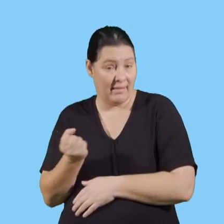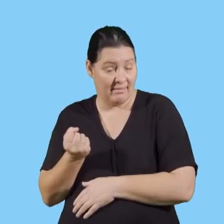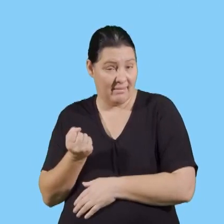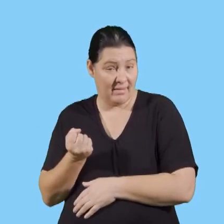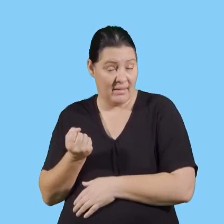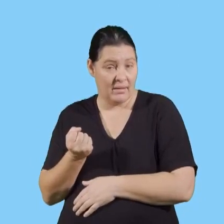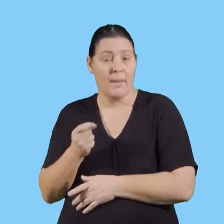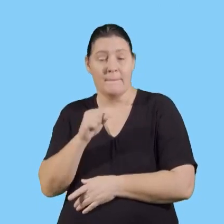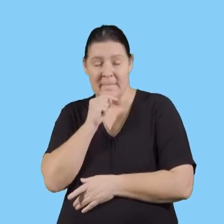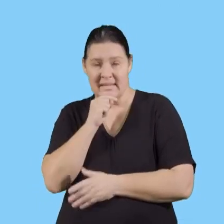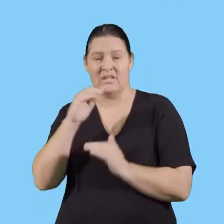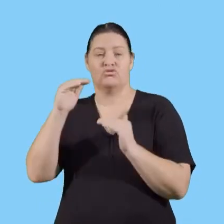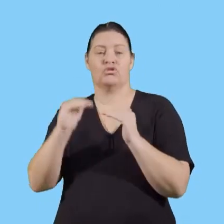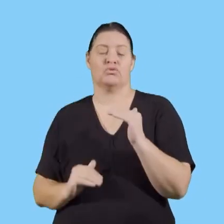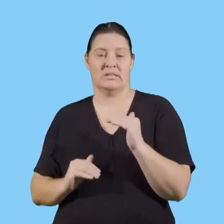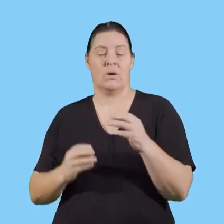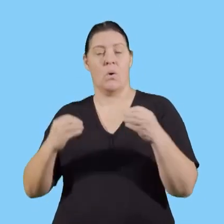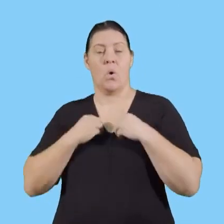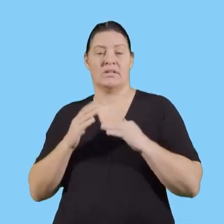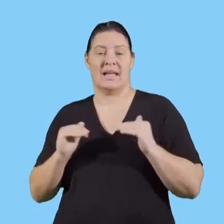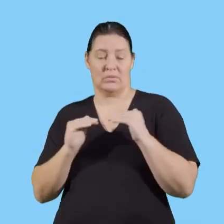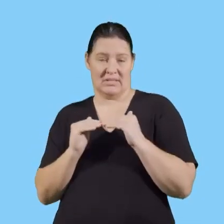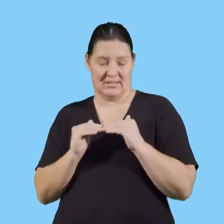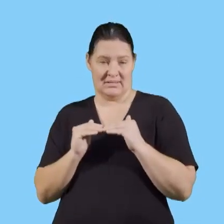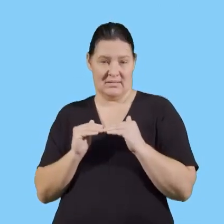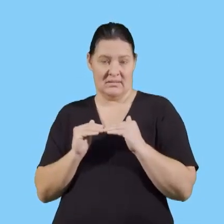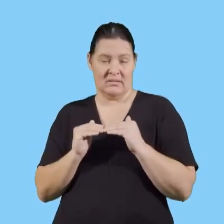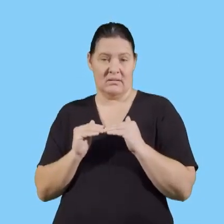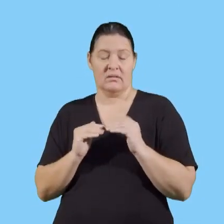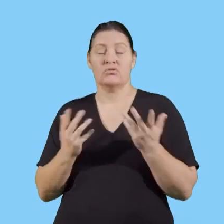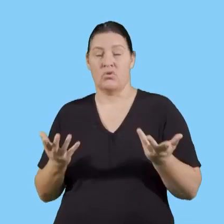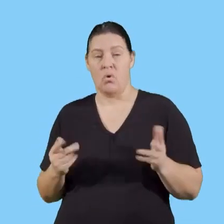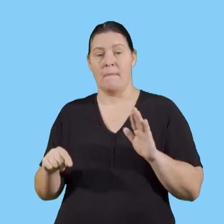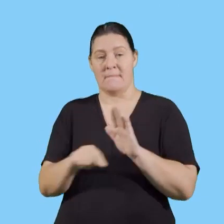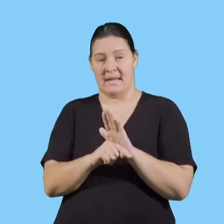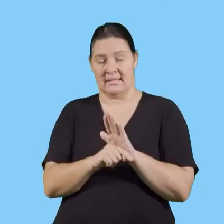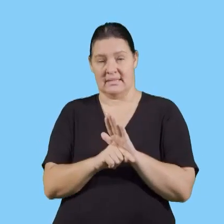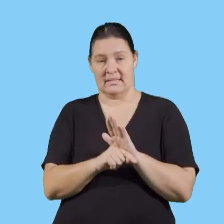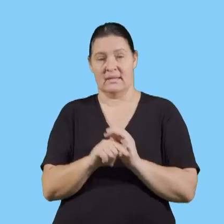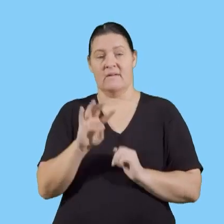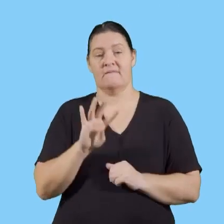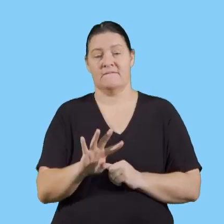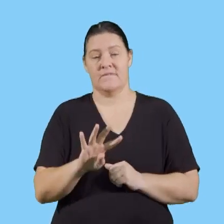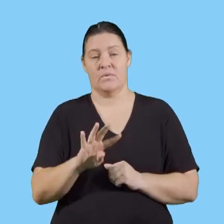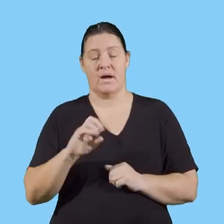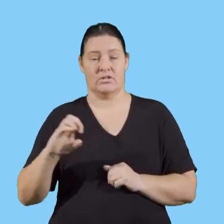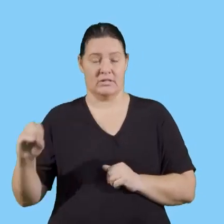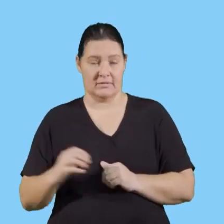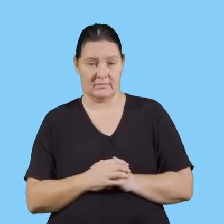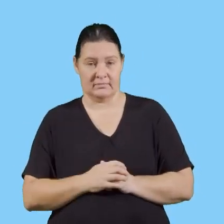Drawings decrease my owner's equity. So I'm coming here now to say minus